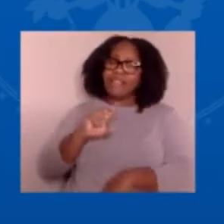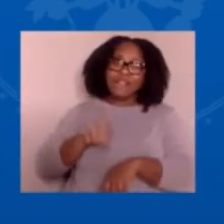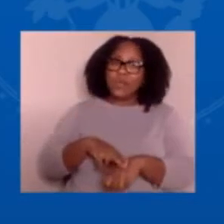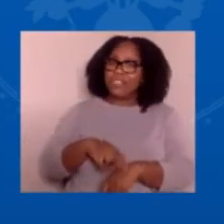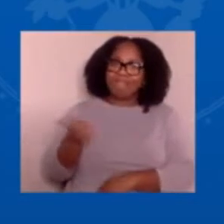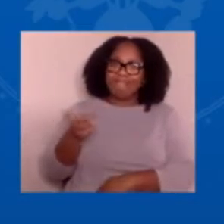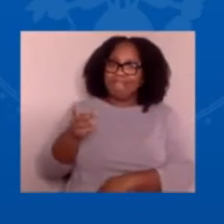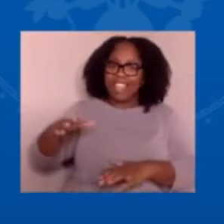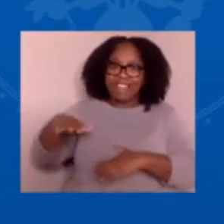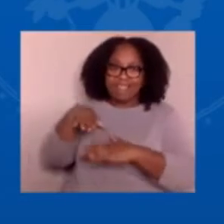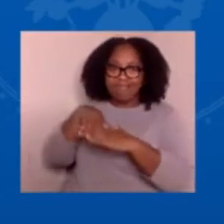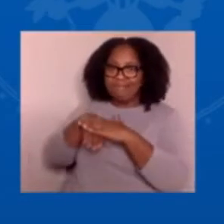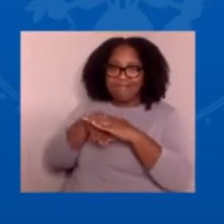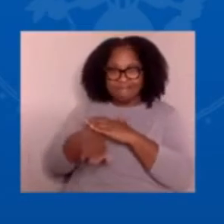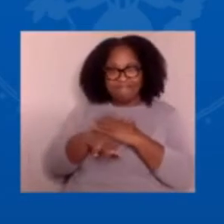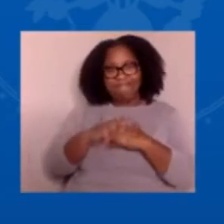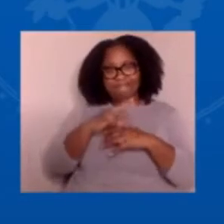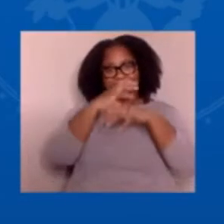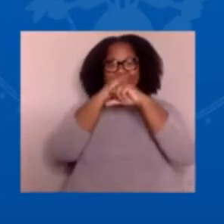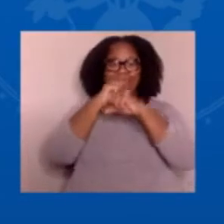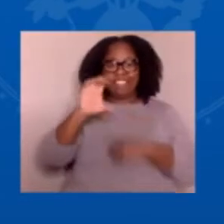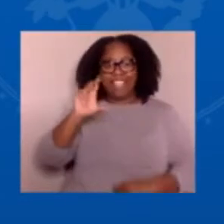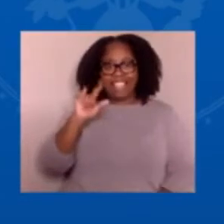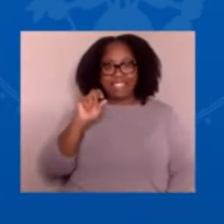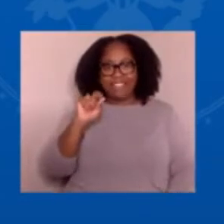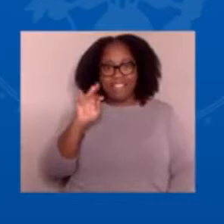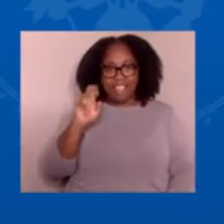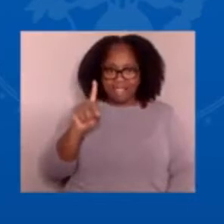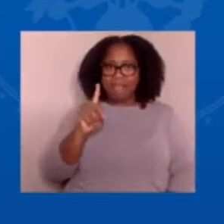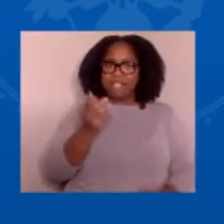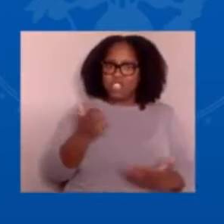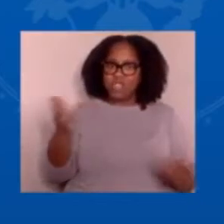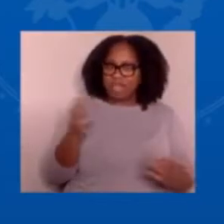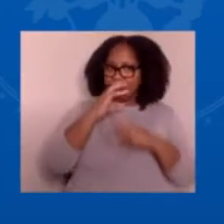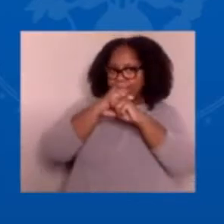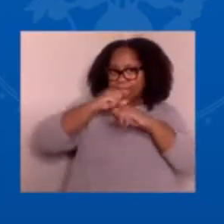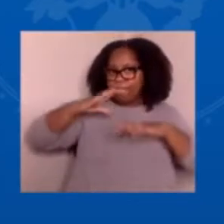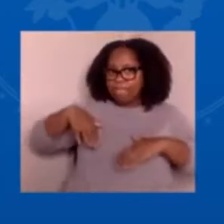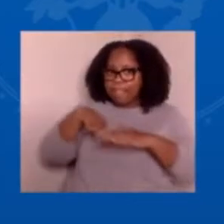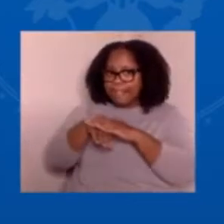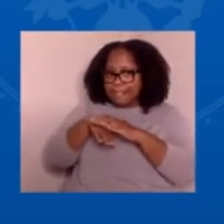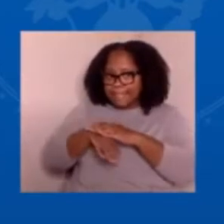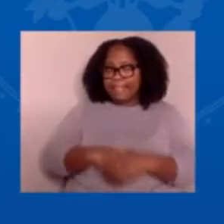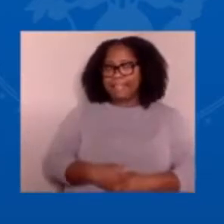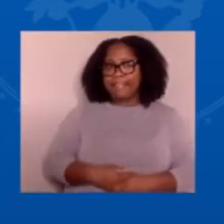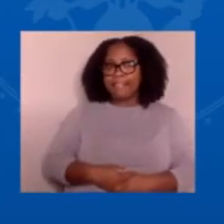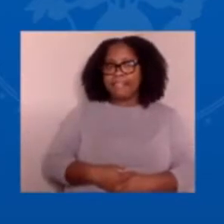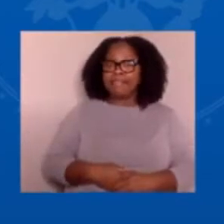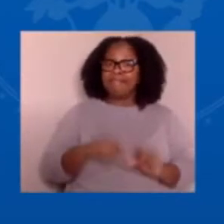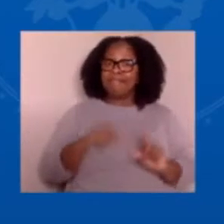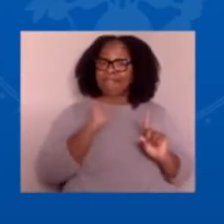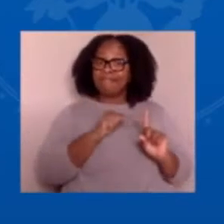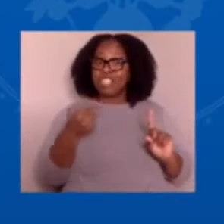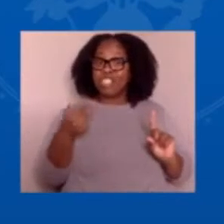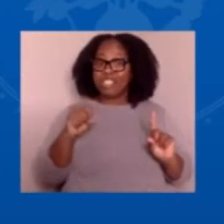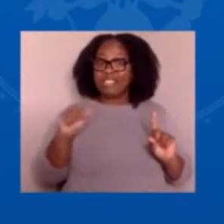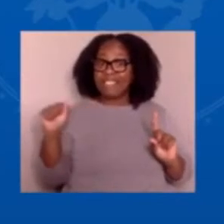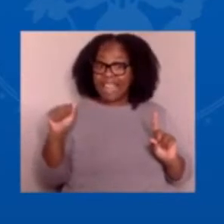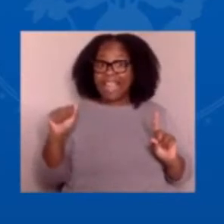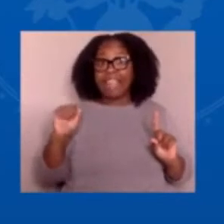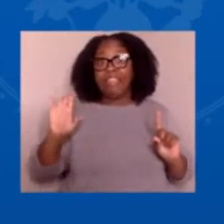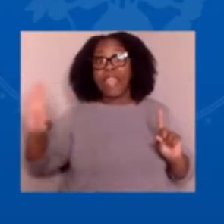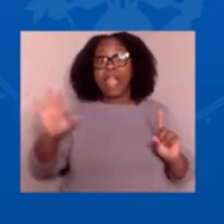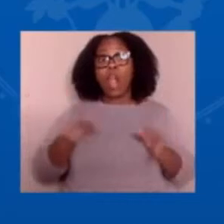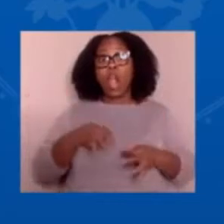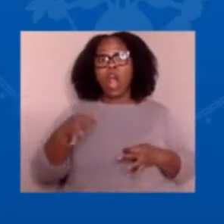them and so the GSA administrators in action has the potential to have a real impact on families across the country now even in